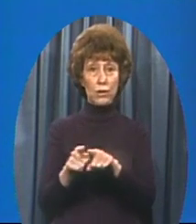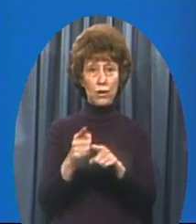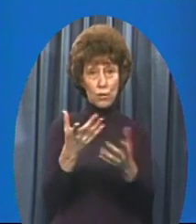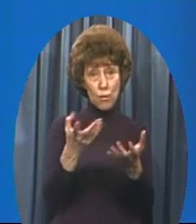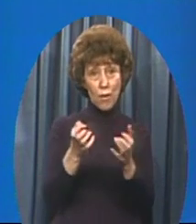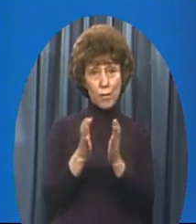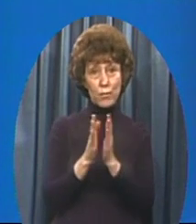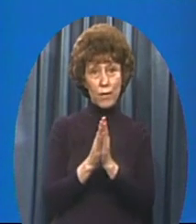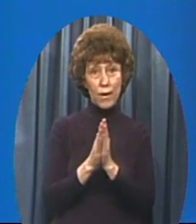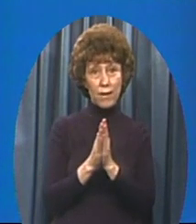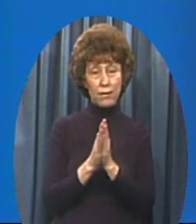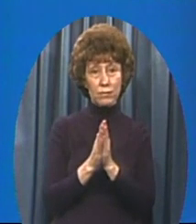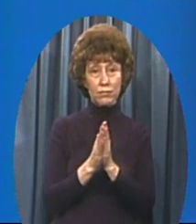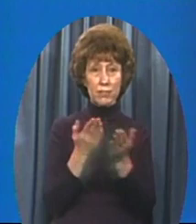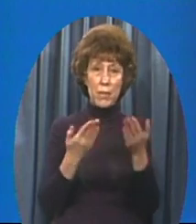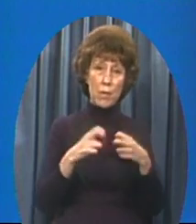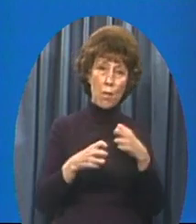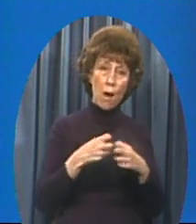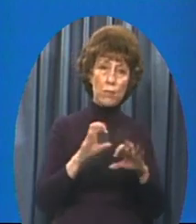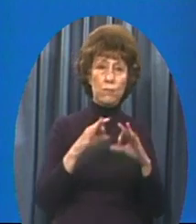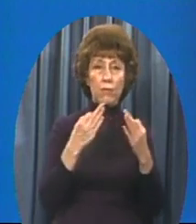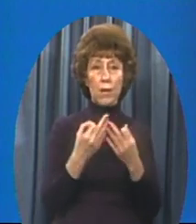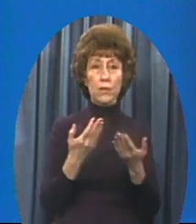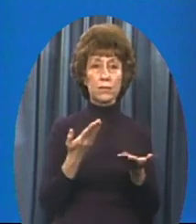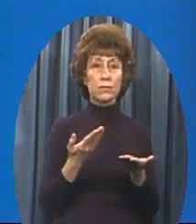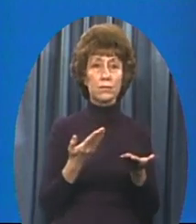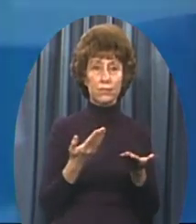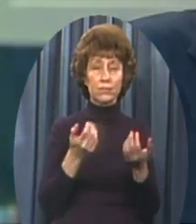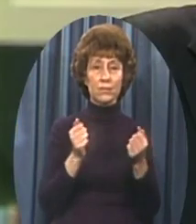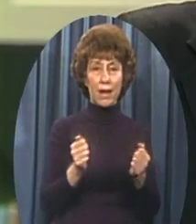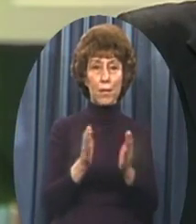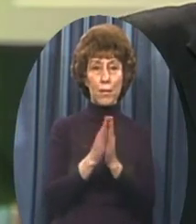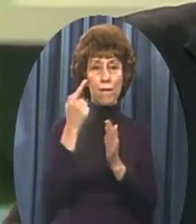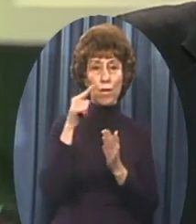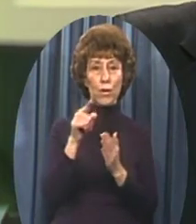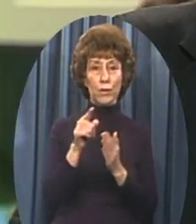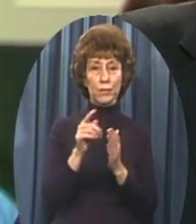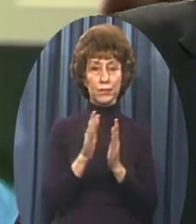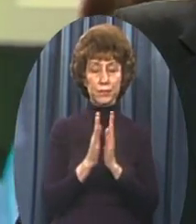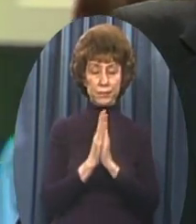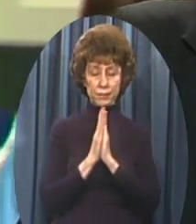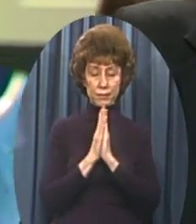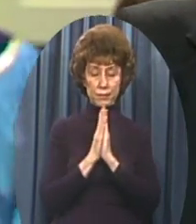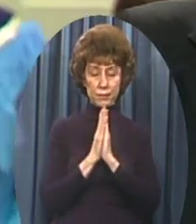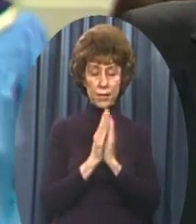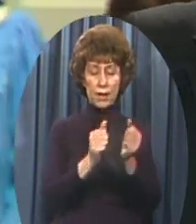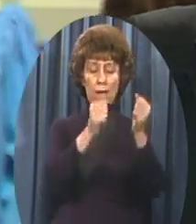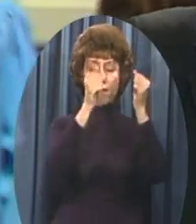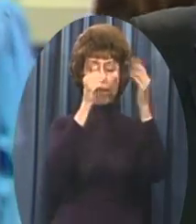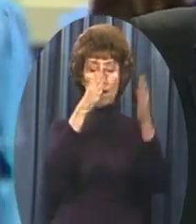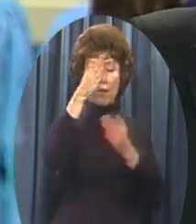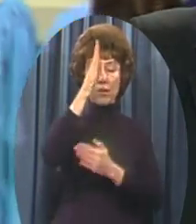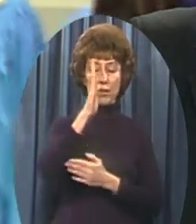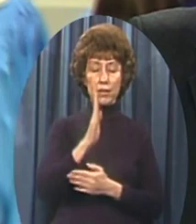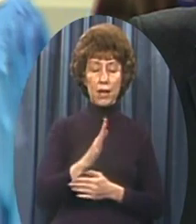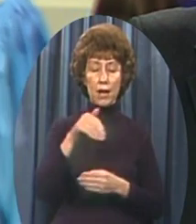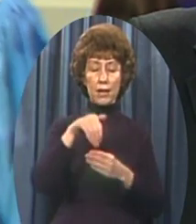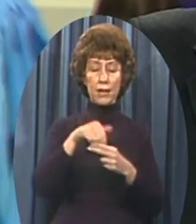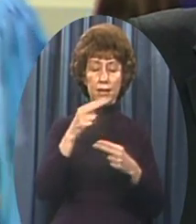in these difficult times. Let us stand to pray. Our Father and our God, in the name of Jesus,